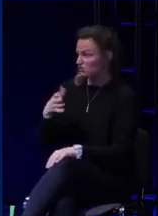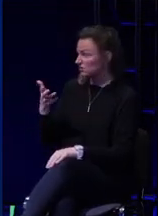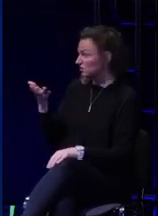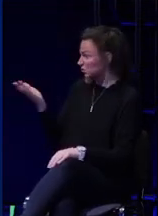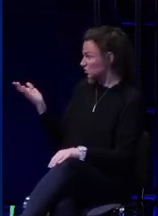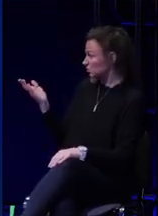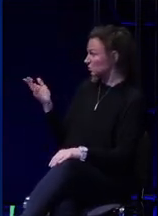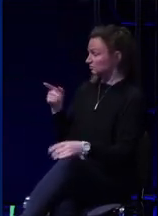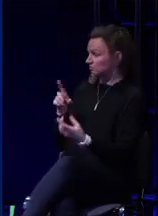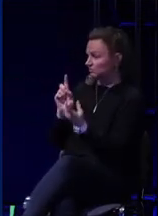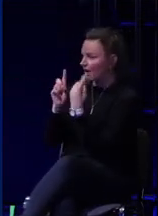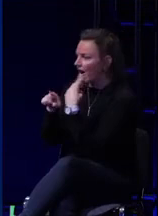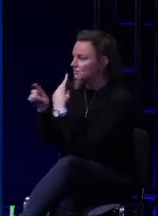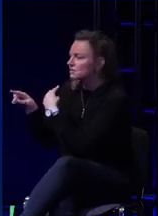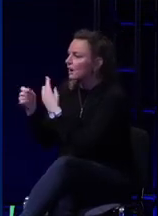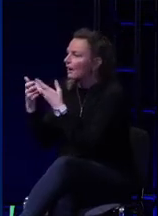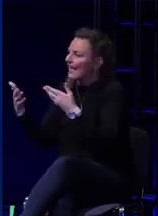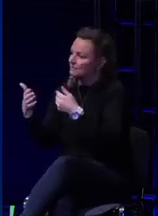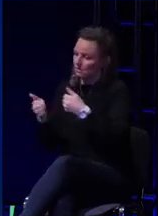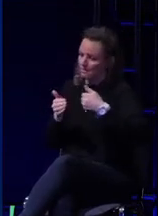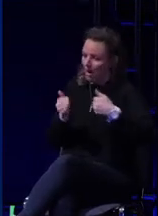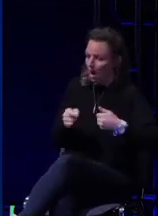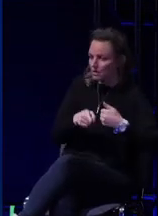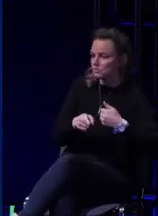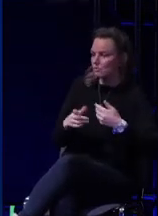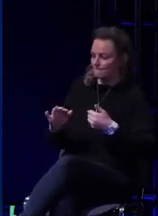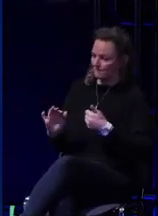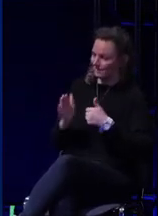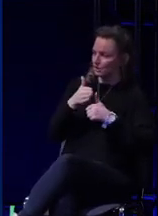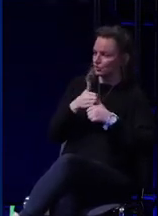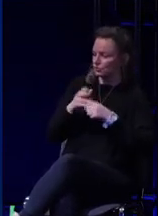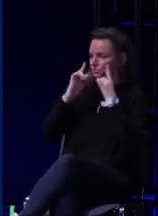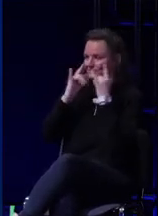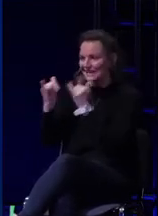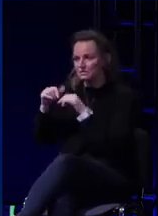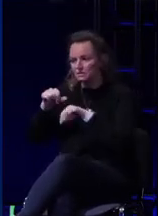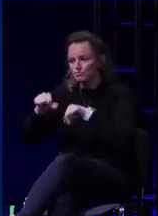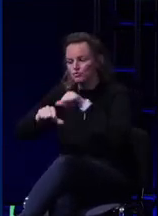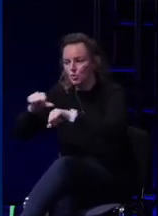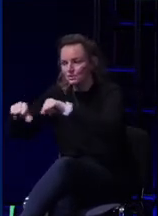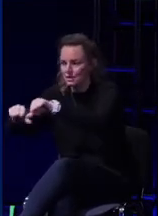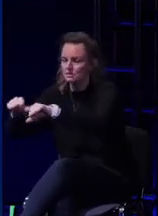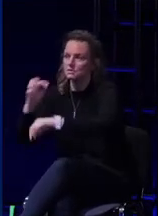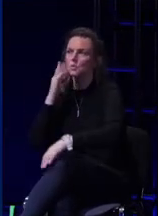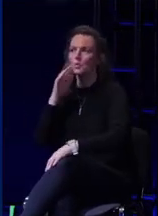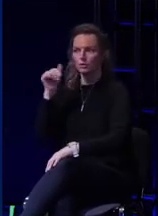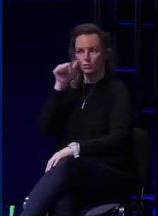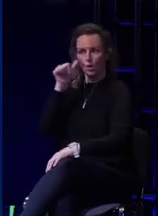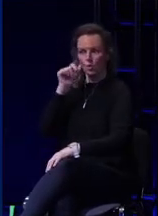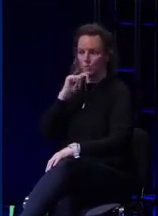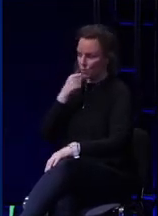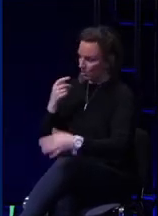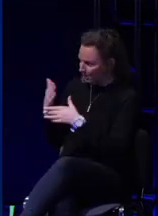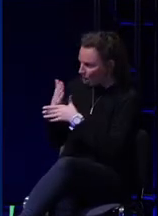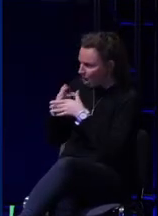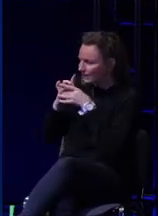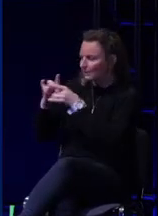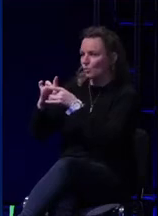of that initial testing process that might be different when you know you're going to be working with a good amount of visual